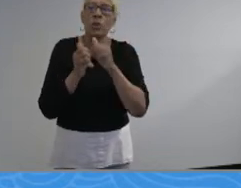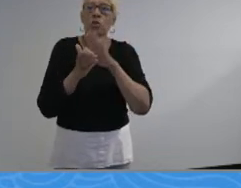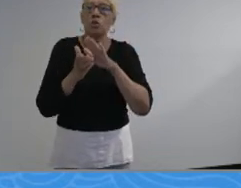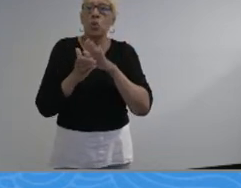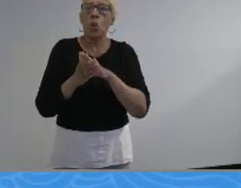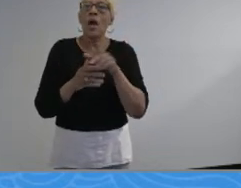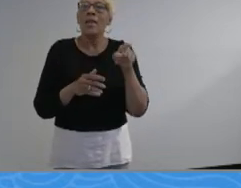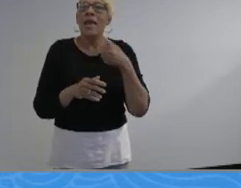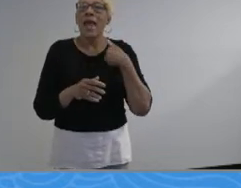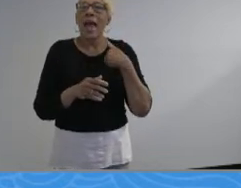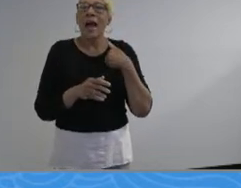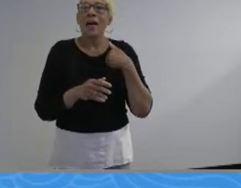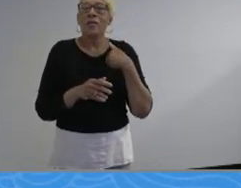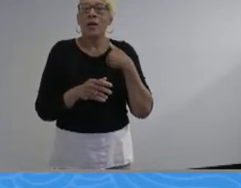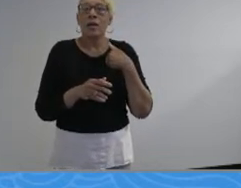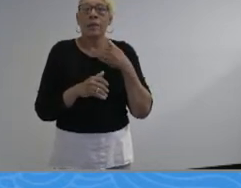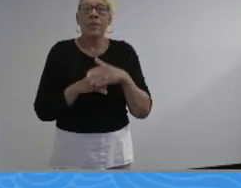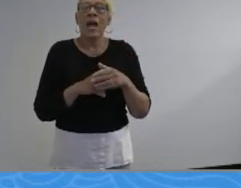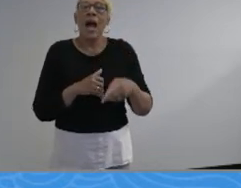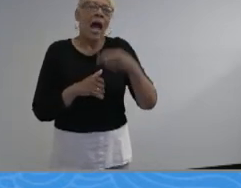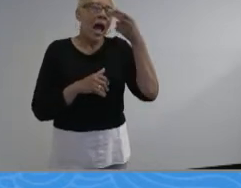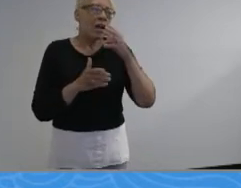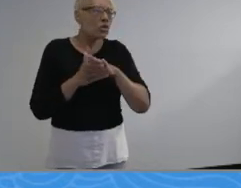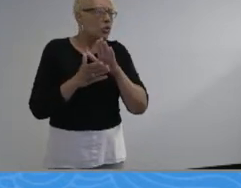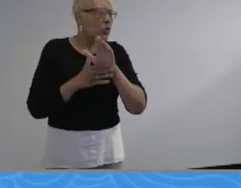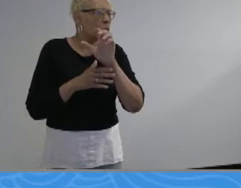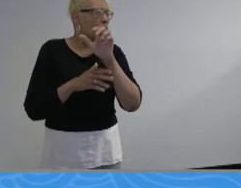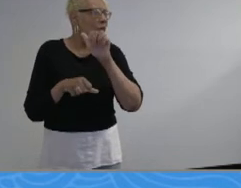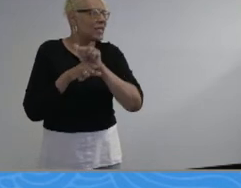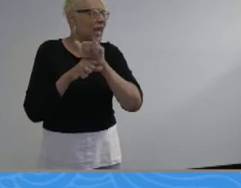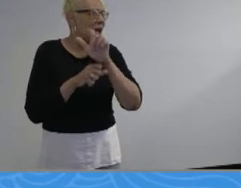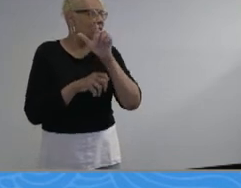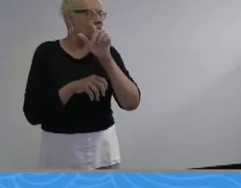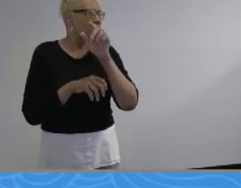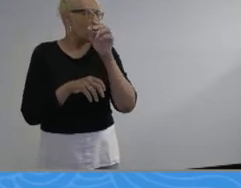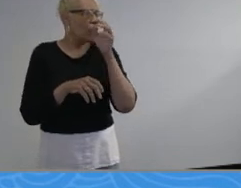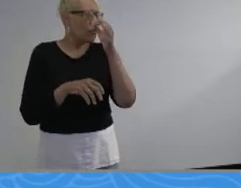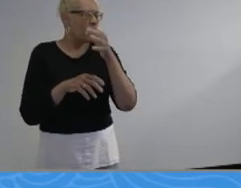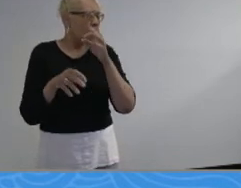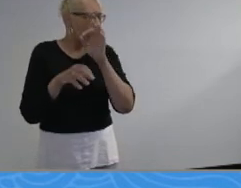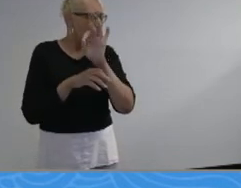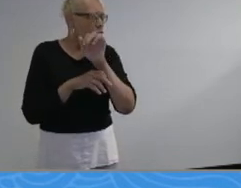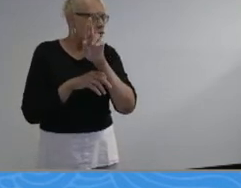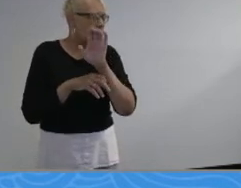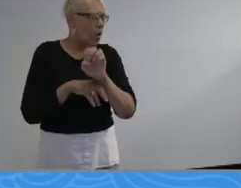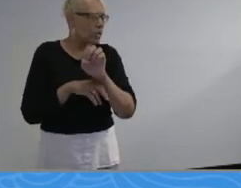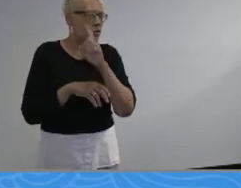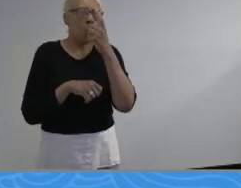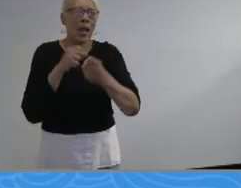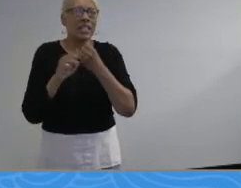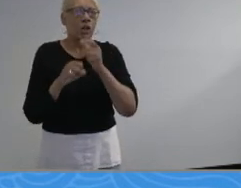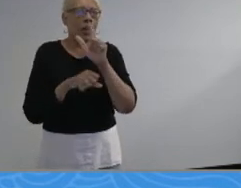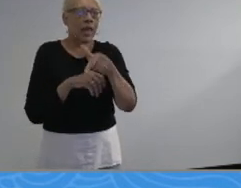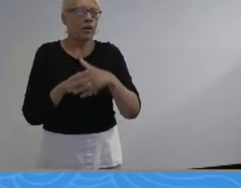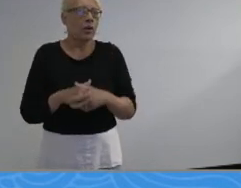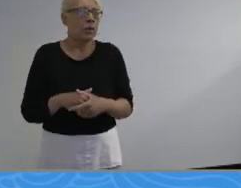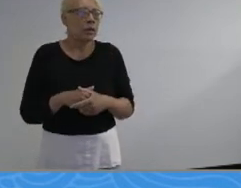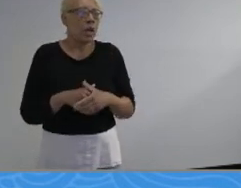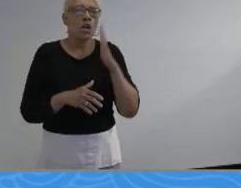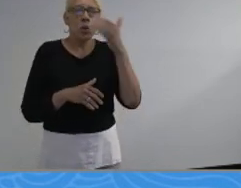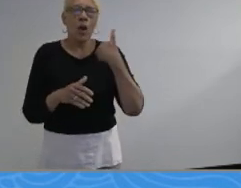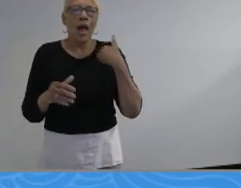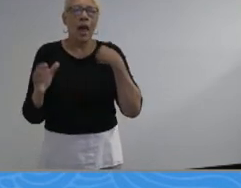linked with higher student CAF scores 1 year later. So we will share the report once it becomes